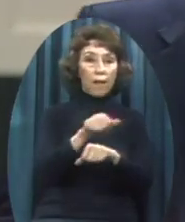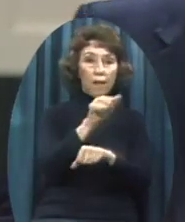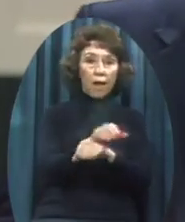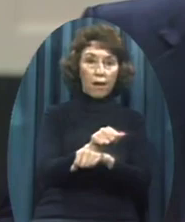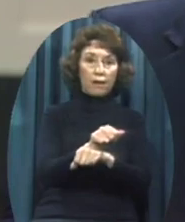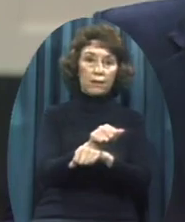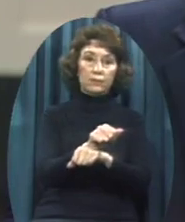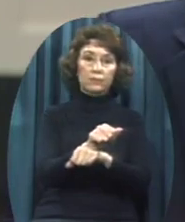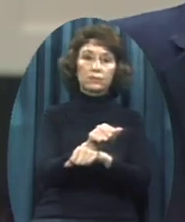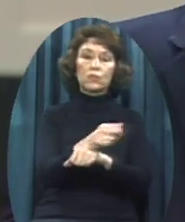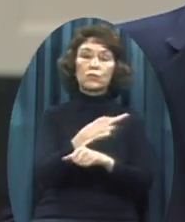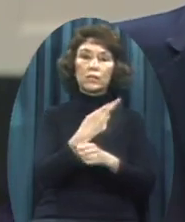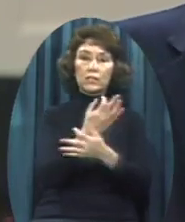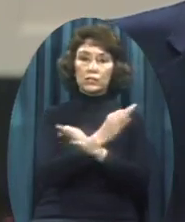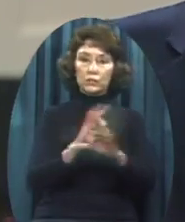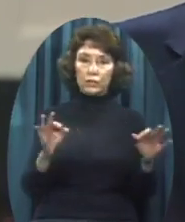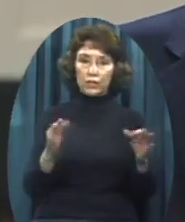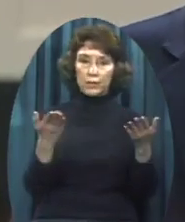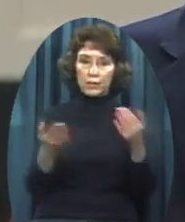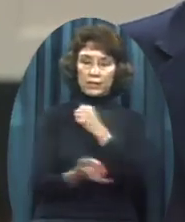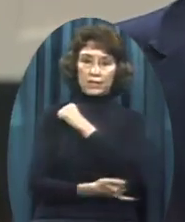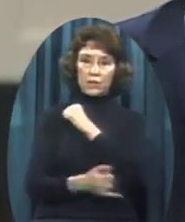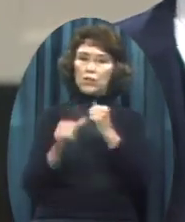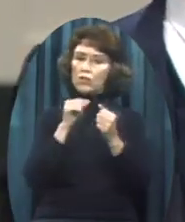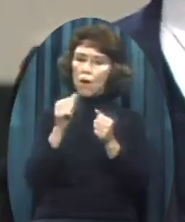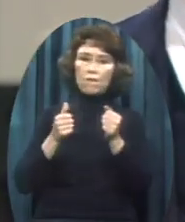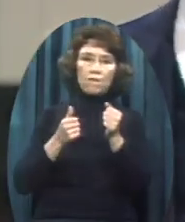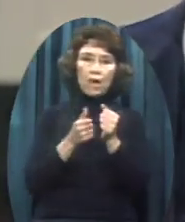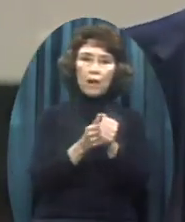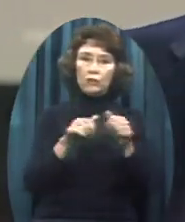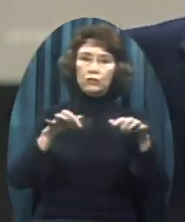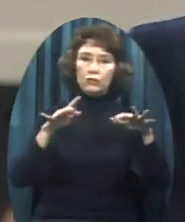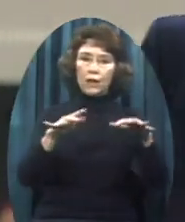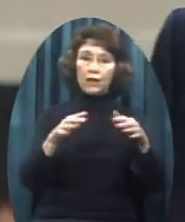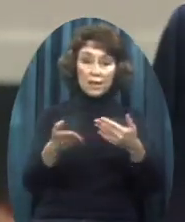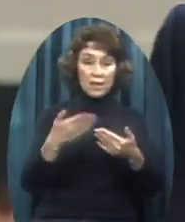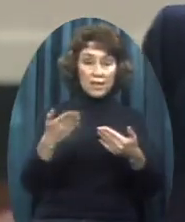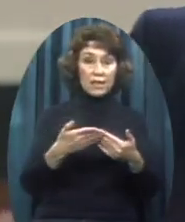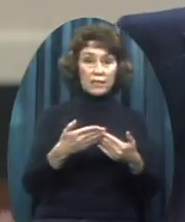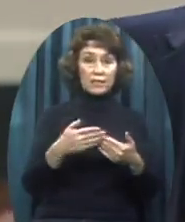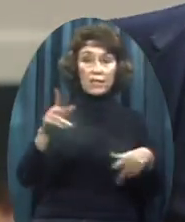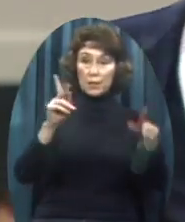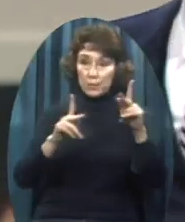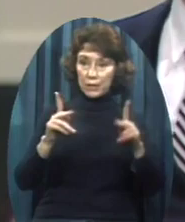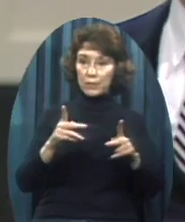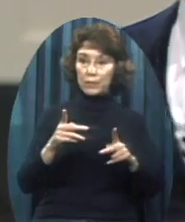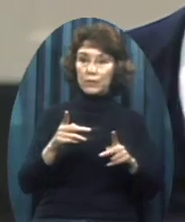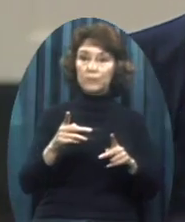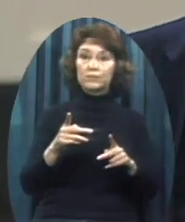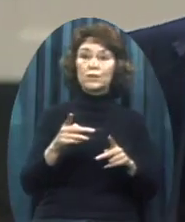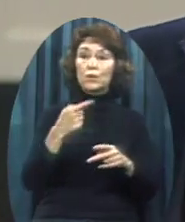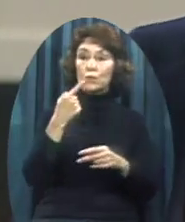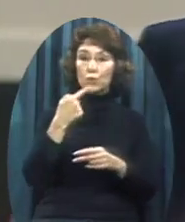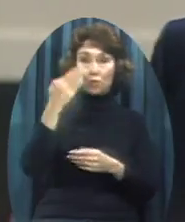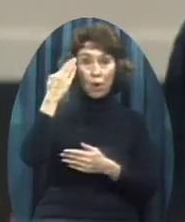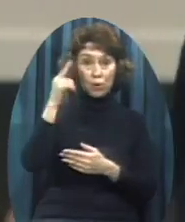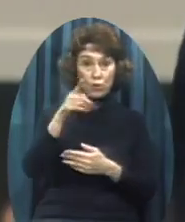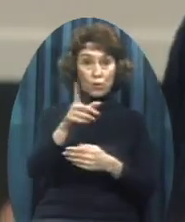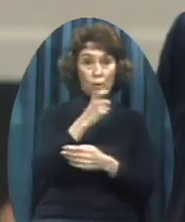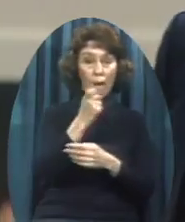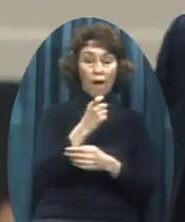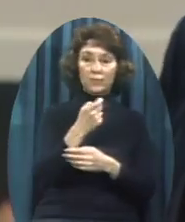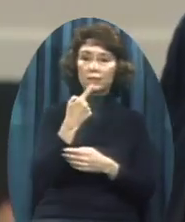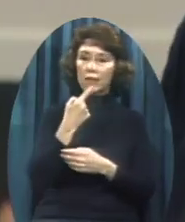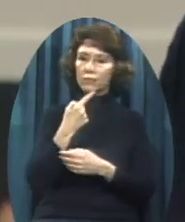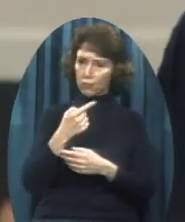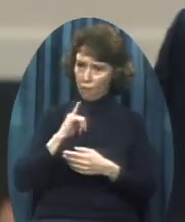follow the crowd. It's real easy when after everybody knows you won, they'll come say, "I was with you all the time." Bless God, I